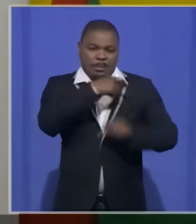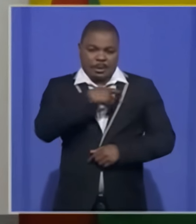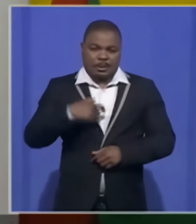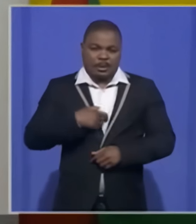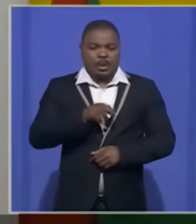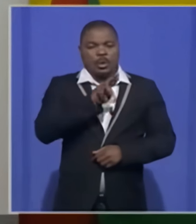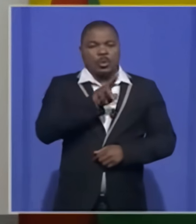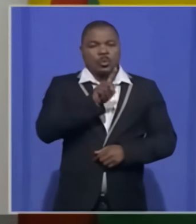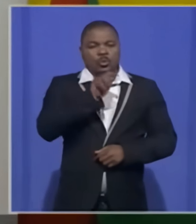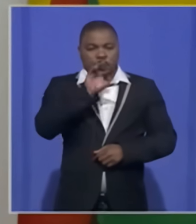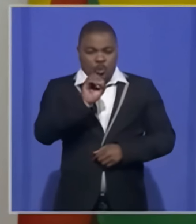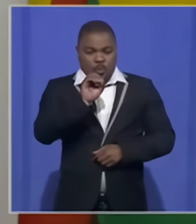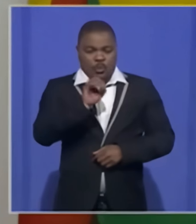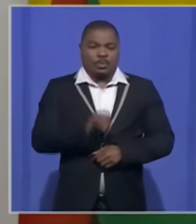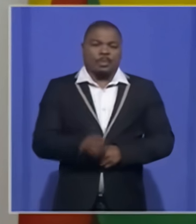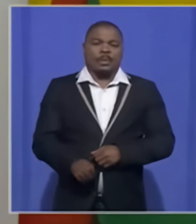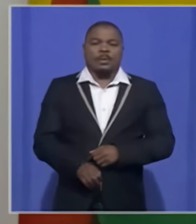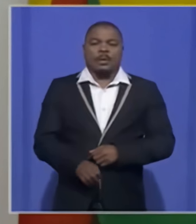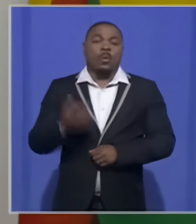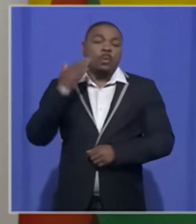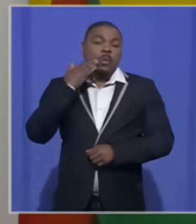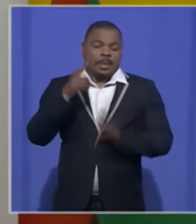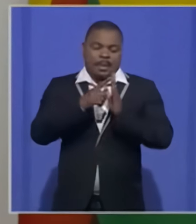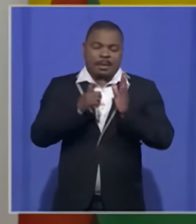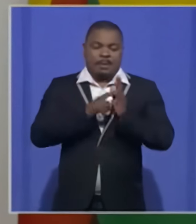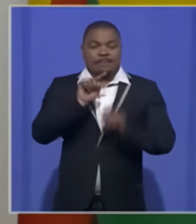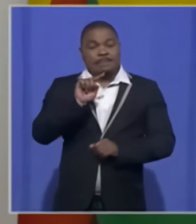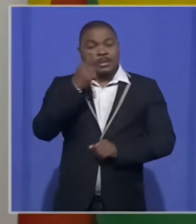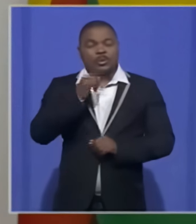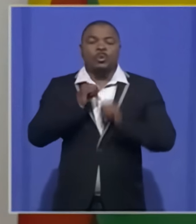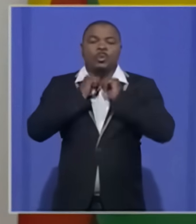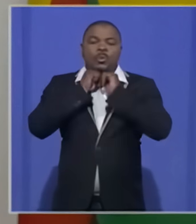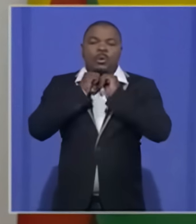Ruto, on the 1st of August in Nairobi.